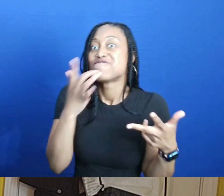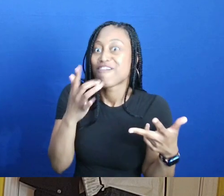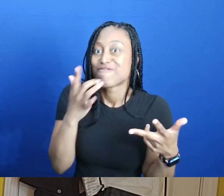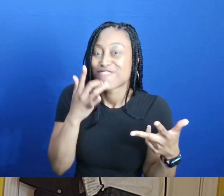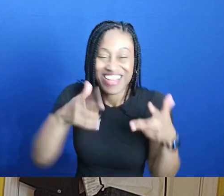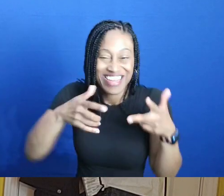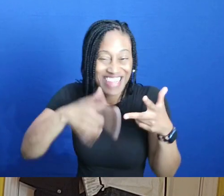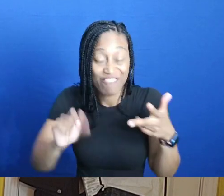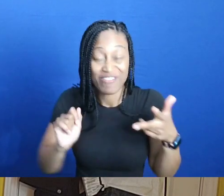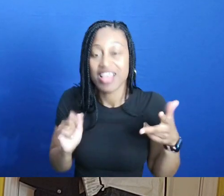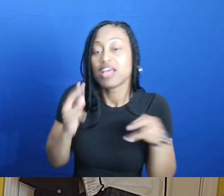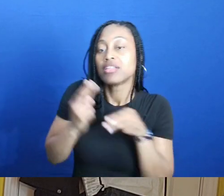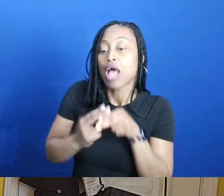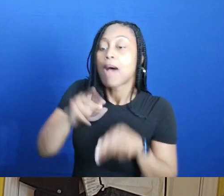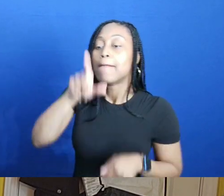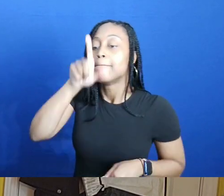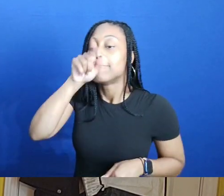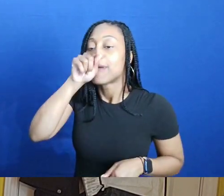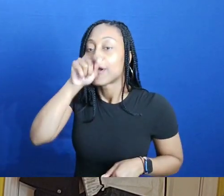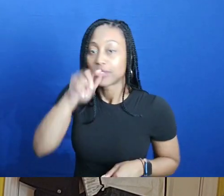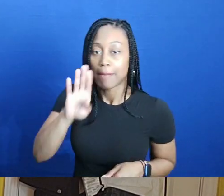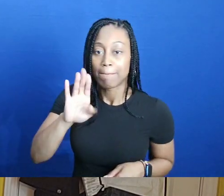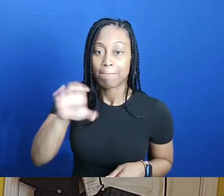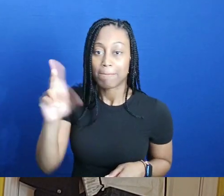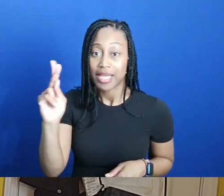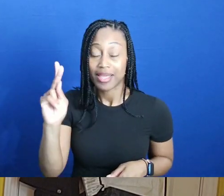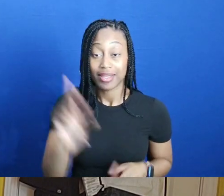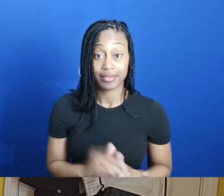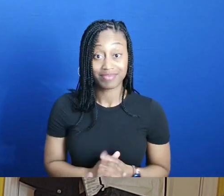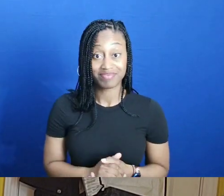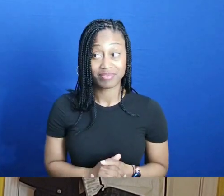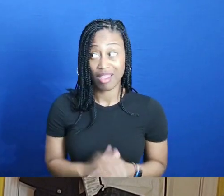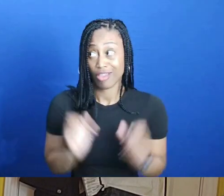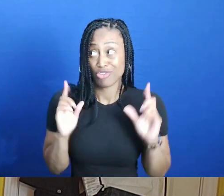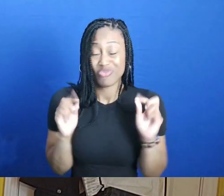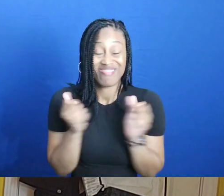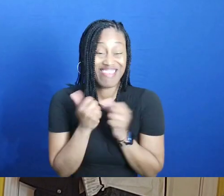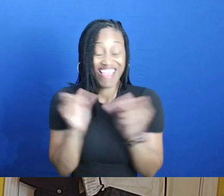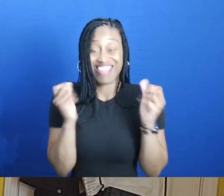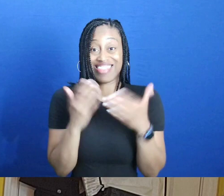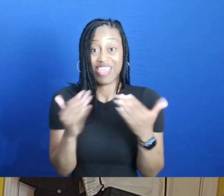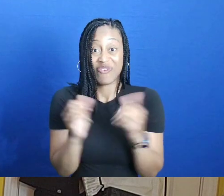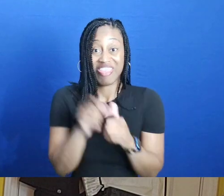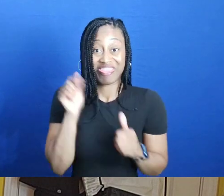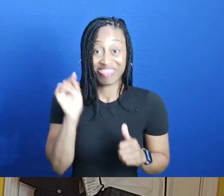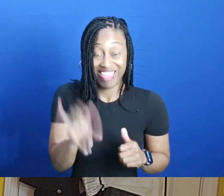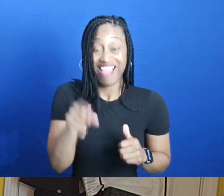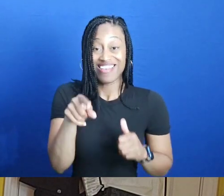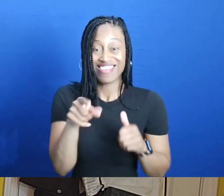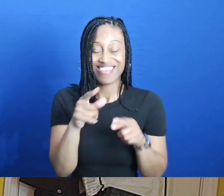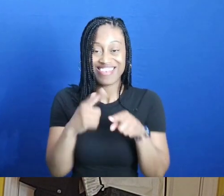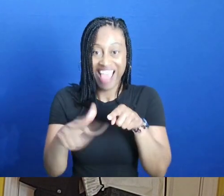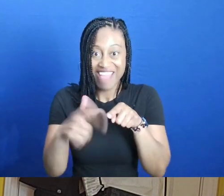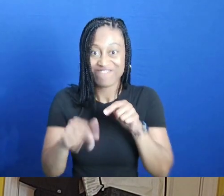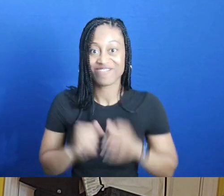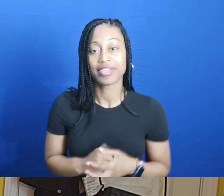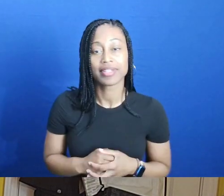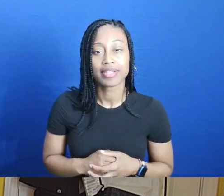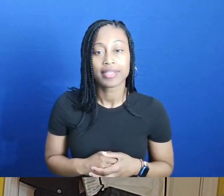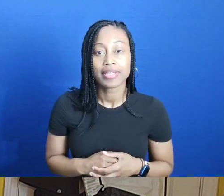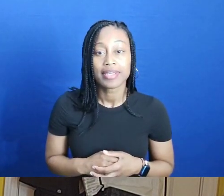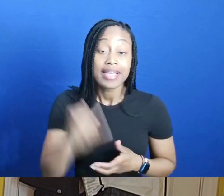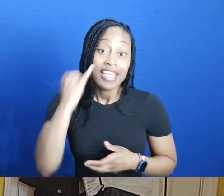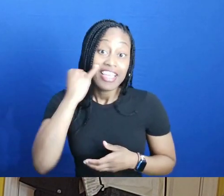This really is my favorite knife. It's called a bird's beak, and you can do. I love this knife. Can do